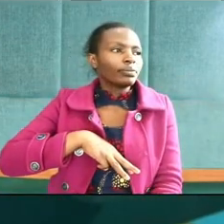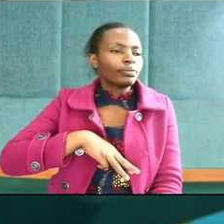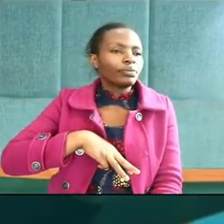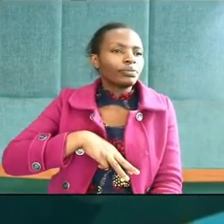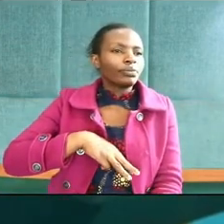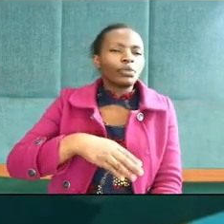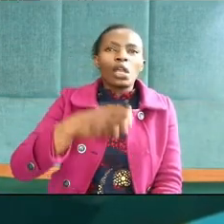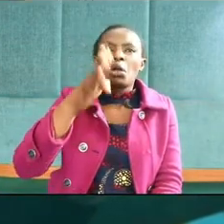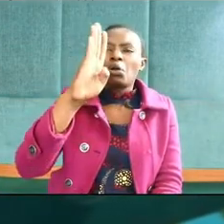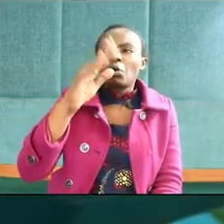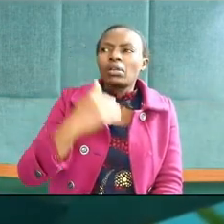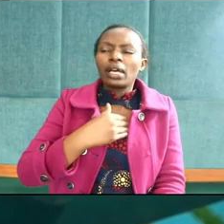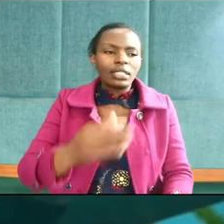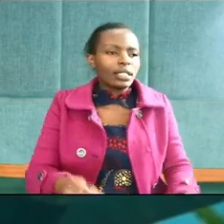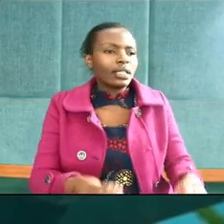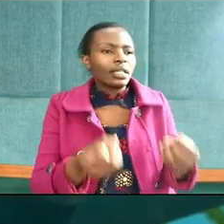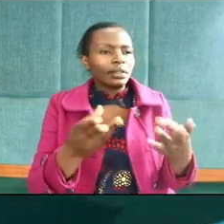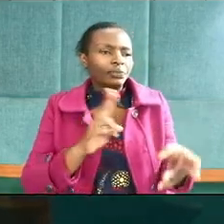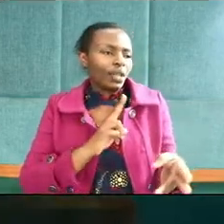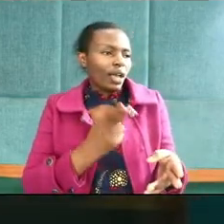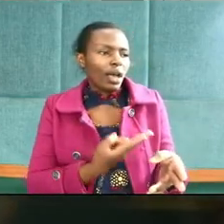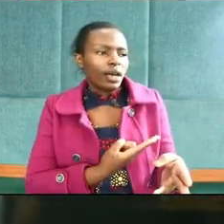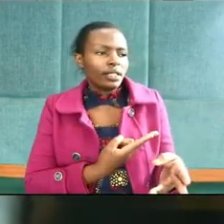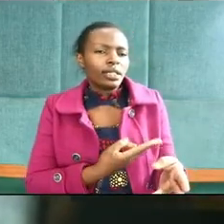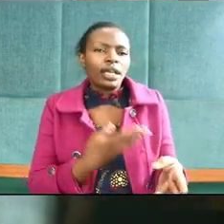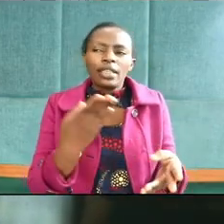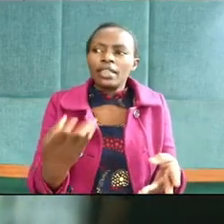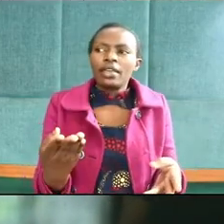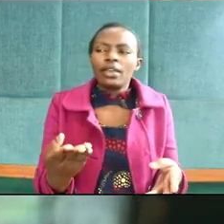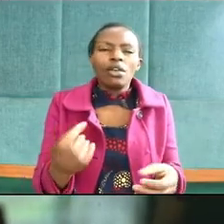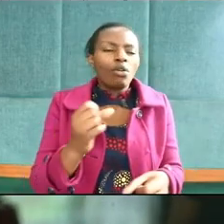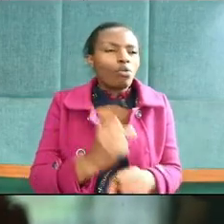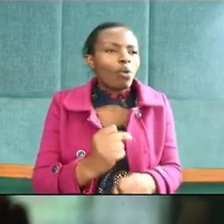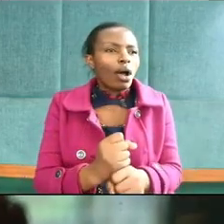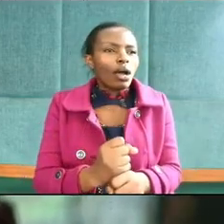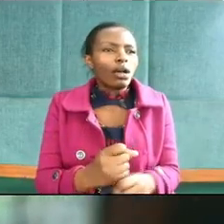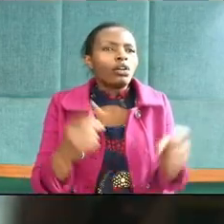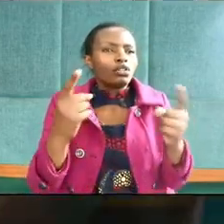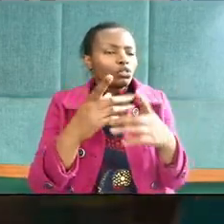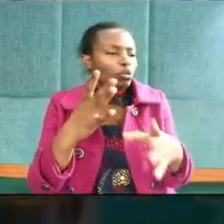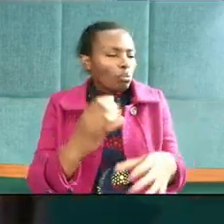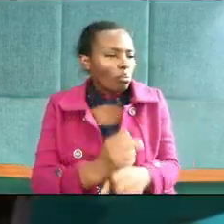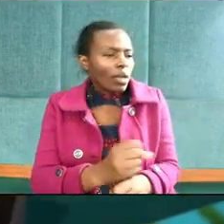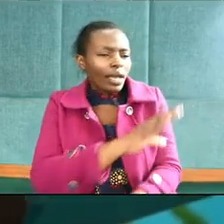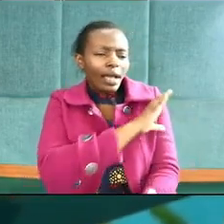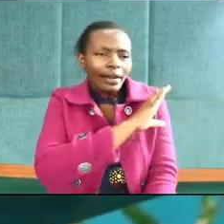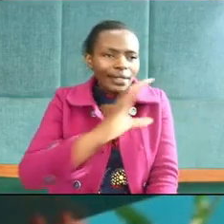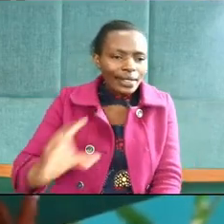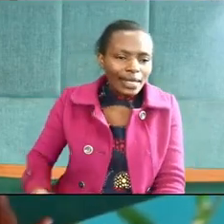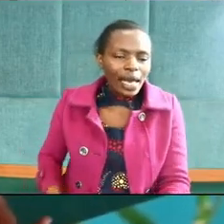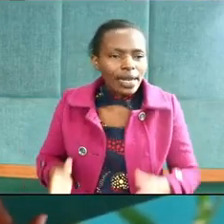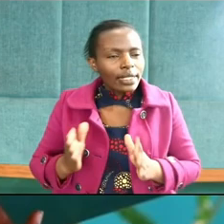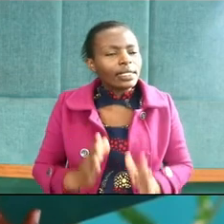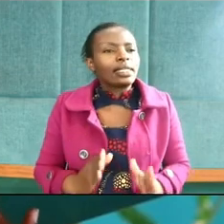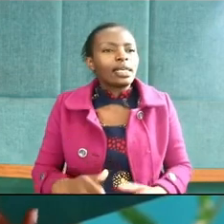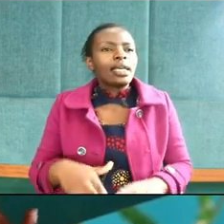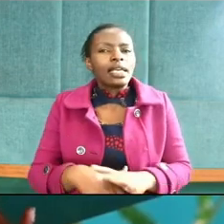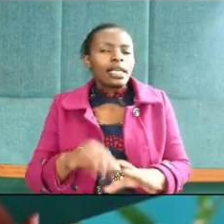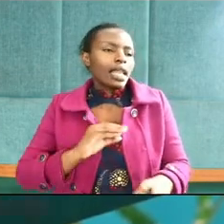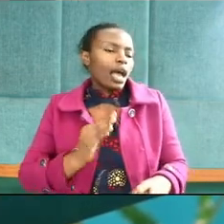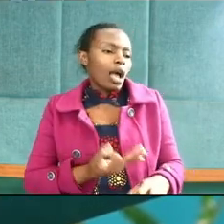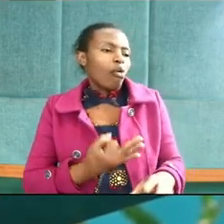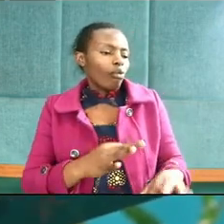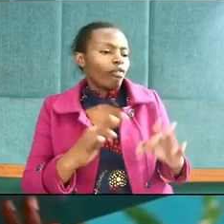has endowed upon you the virtues to impart Christian virtues in our